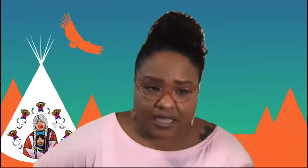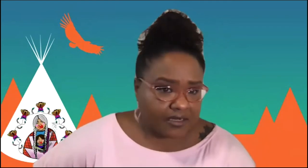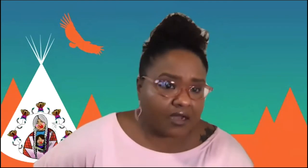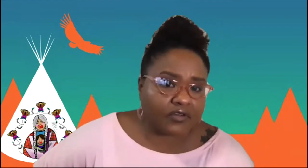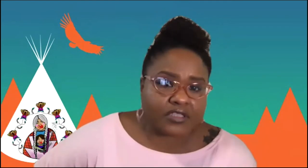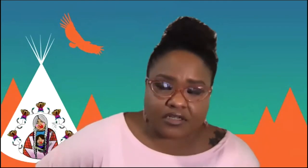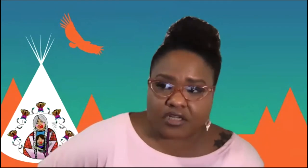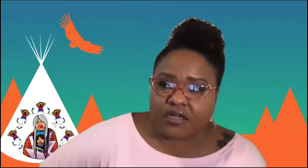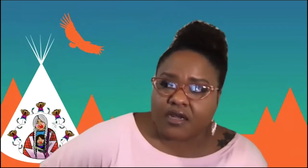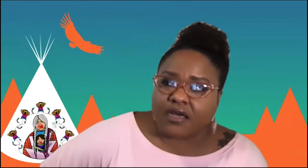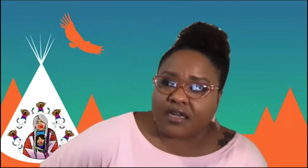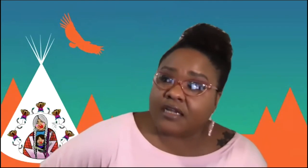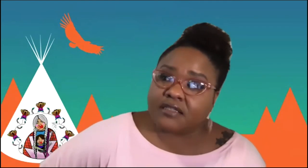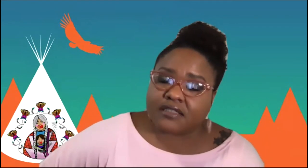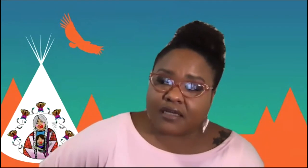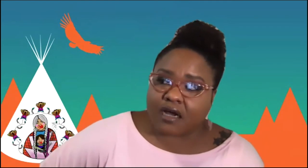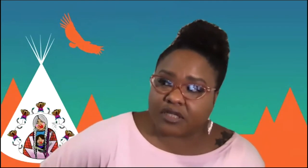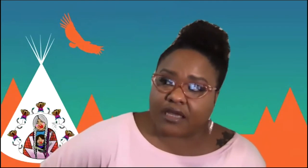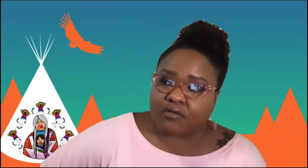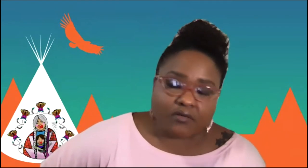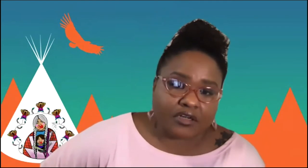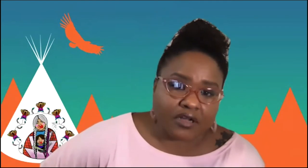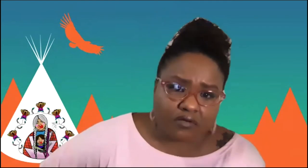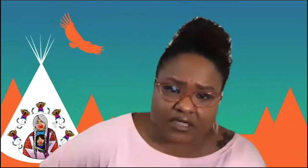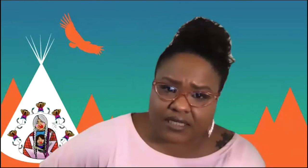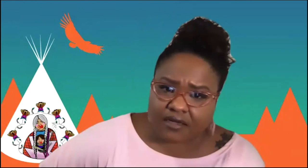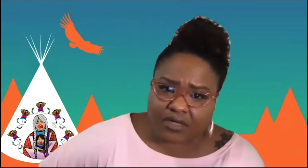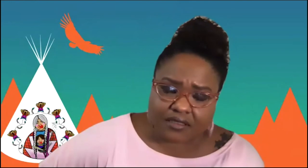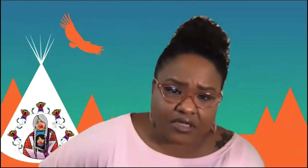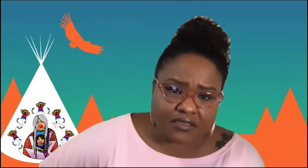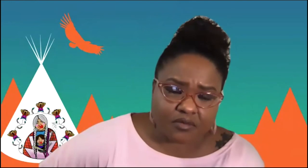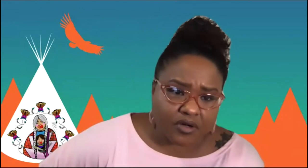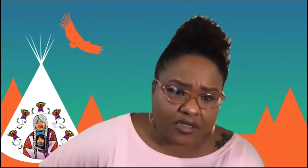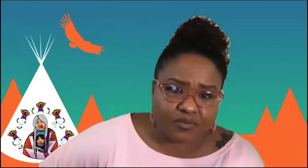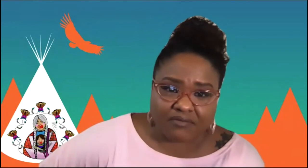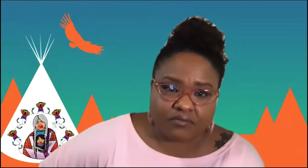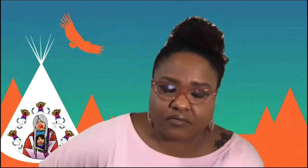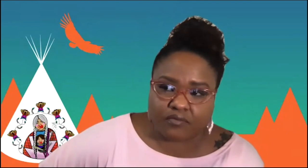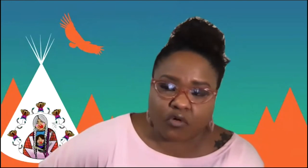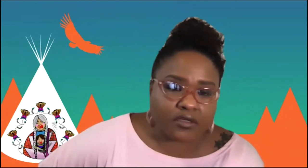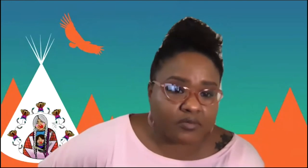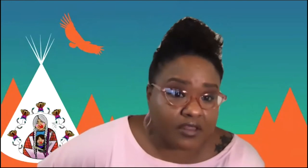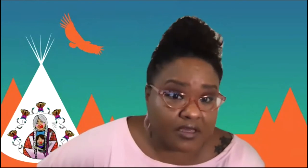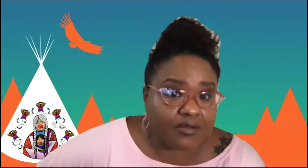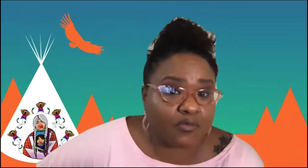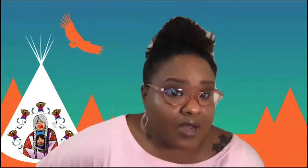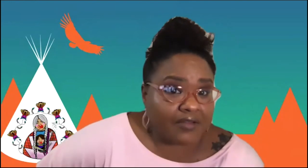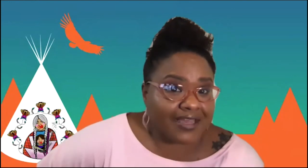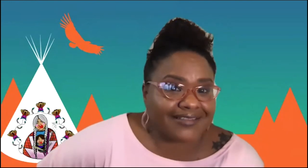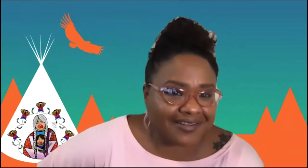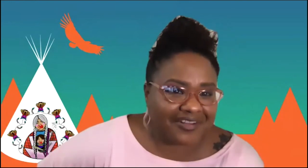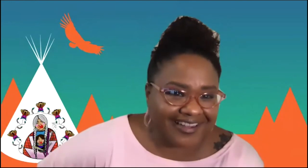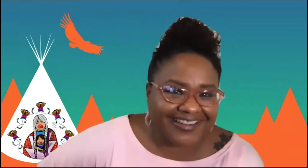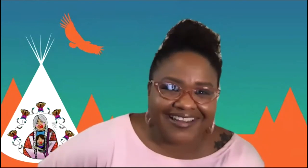in that conversation. And it does get complicated, right? We don't ever want to take away somebody's experience by wordsmithing how